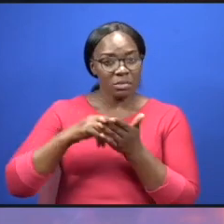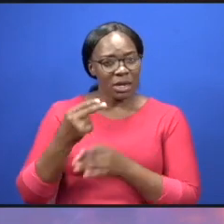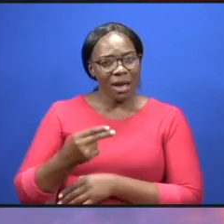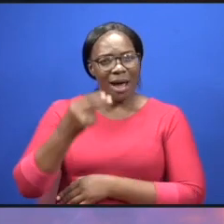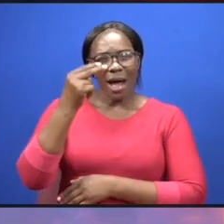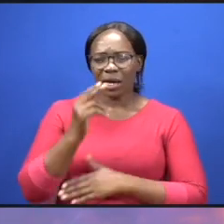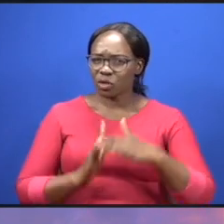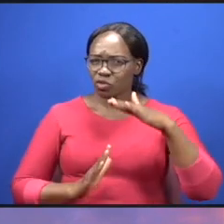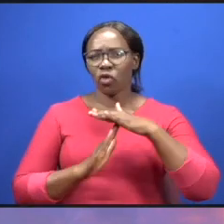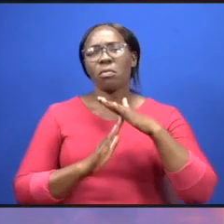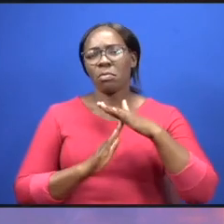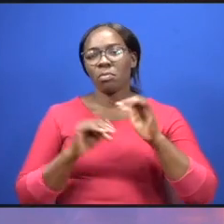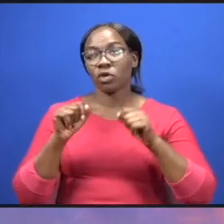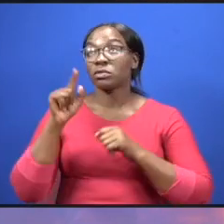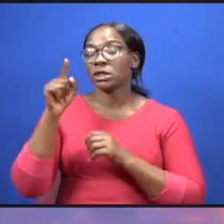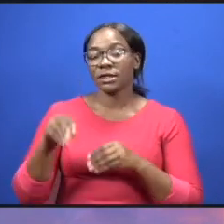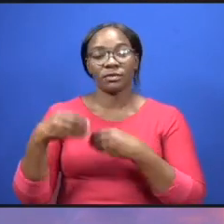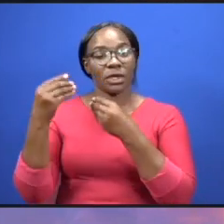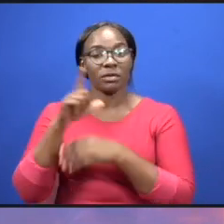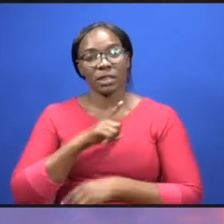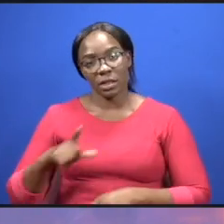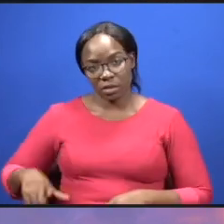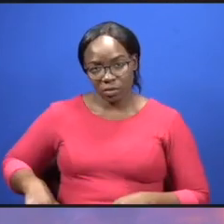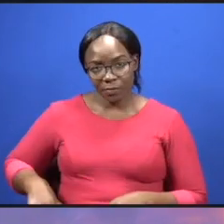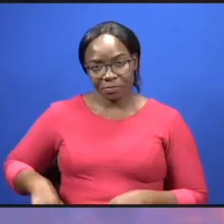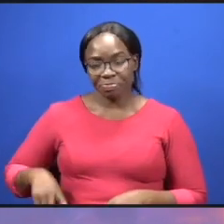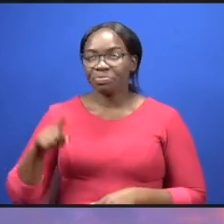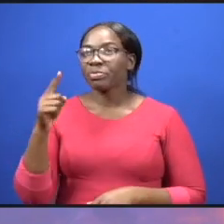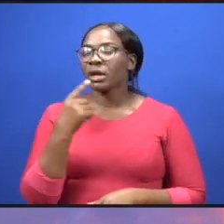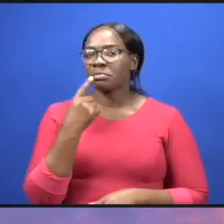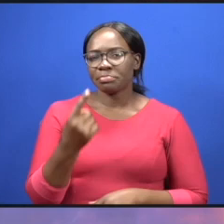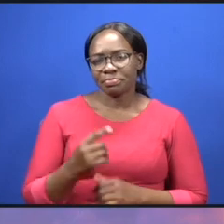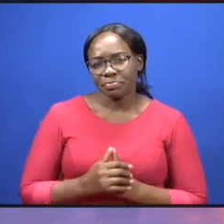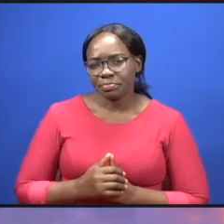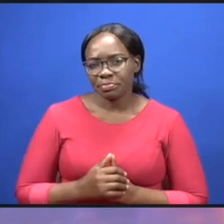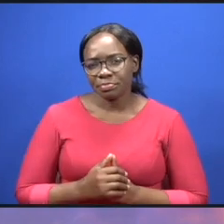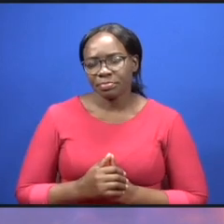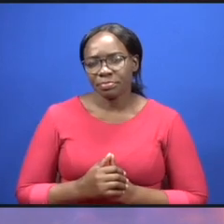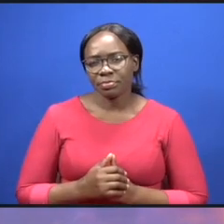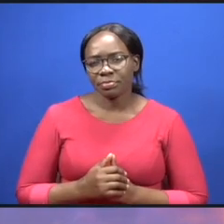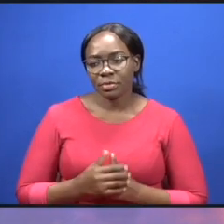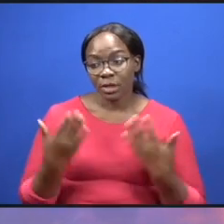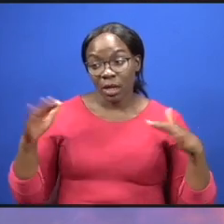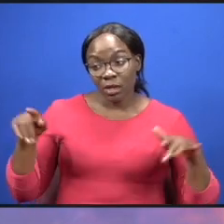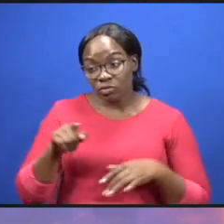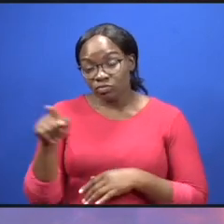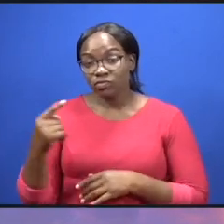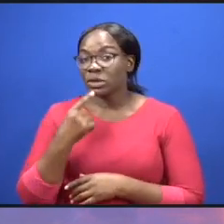highest compliment that they can pay to the Lord. And so they say to the Lord, this seraphim, they